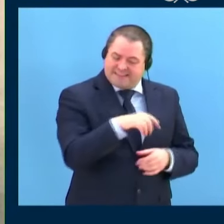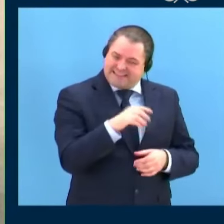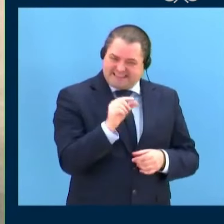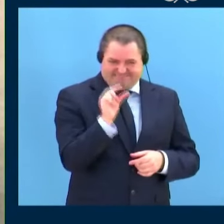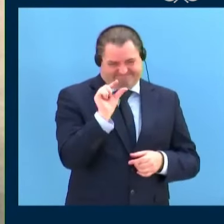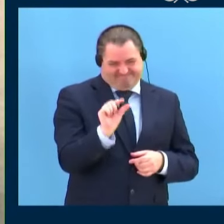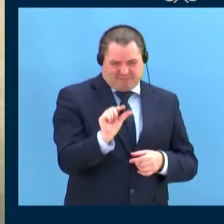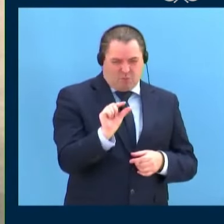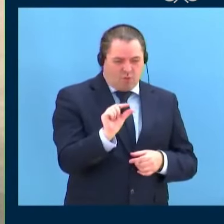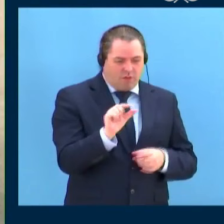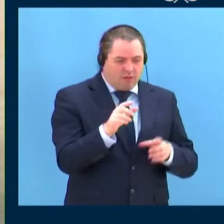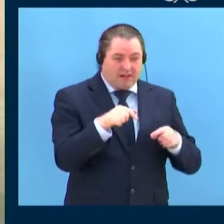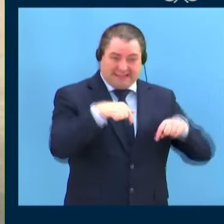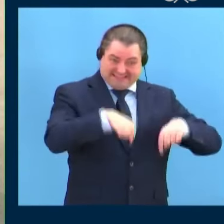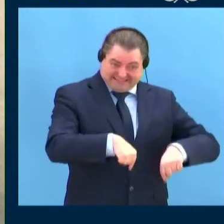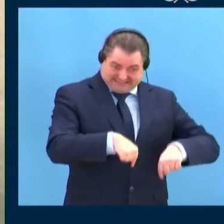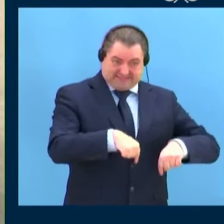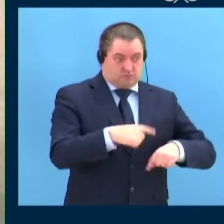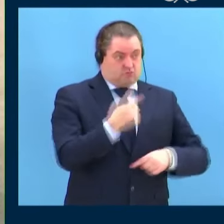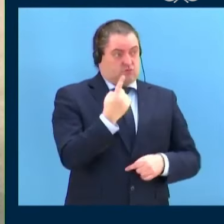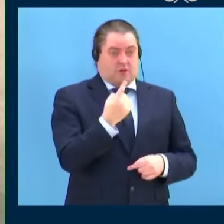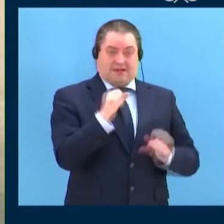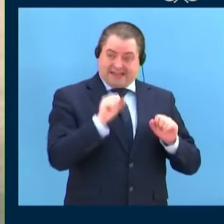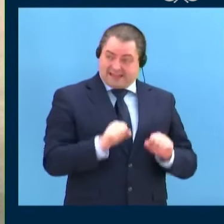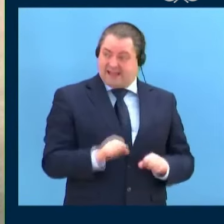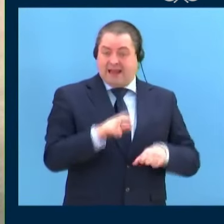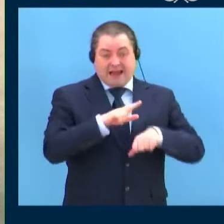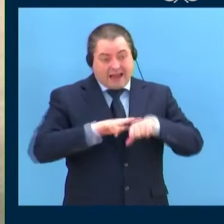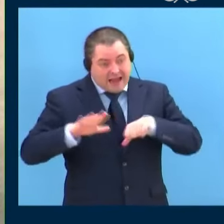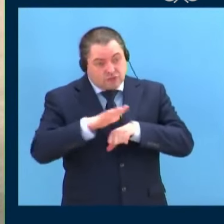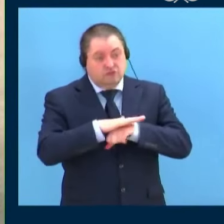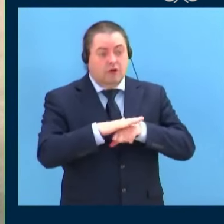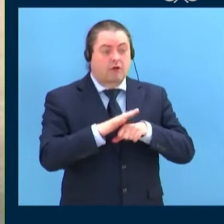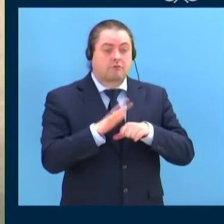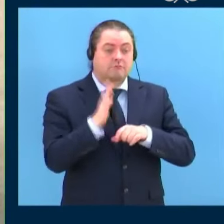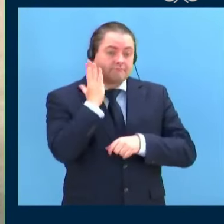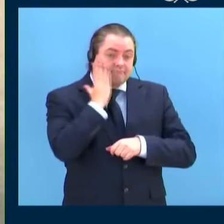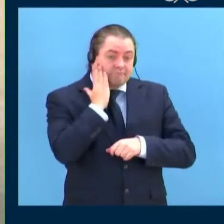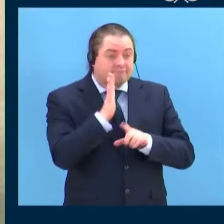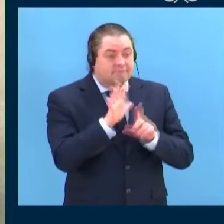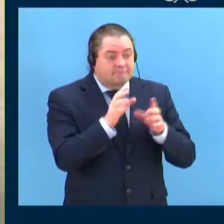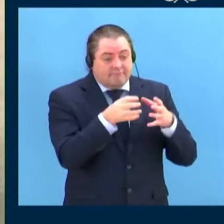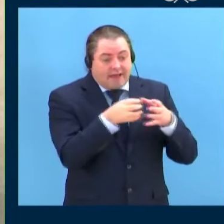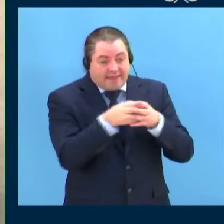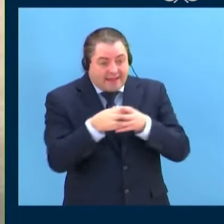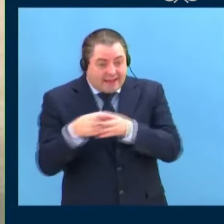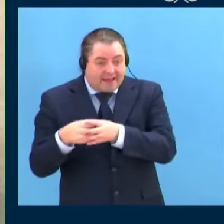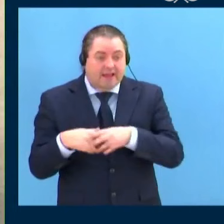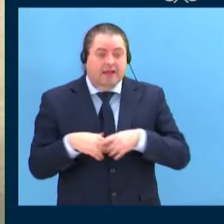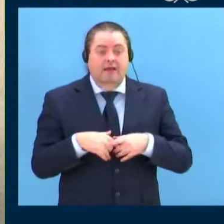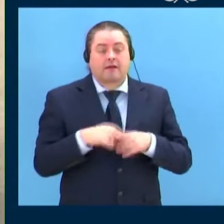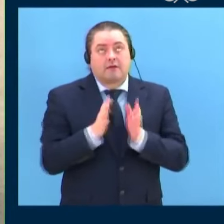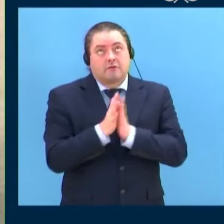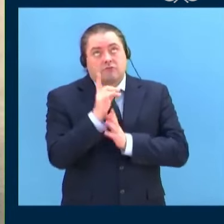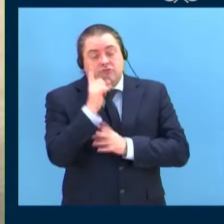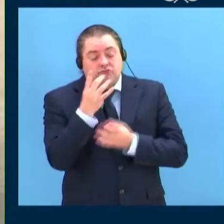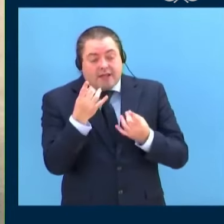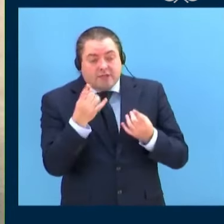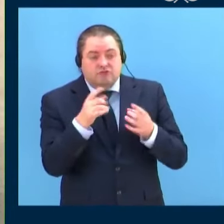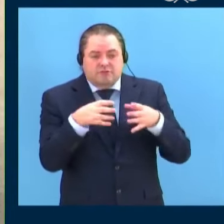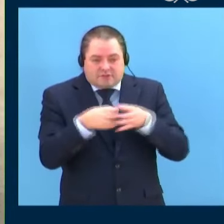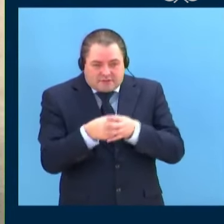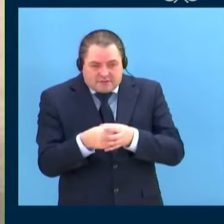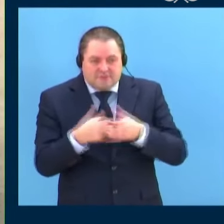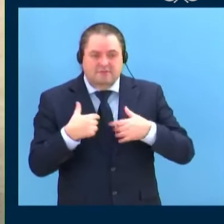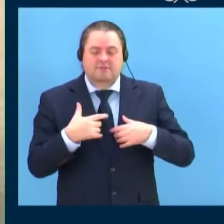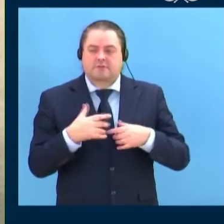only dedicated space for national, ethnic, religious and linguistic minorities and groups affected by work and descent-based